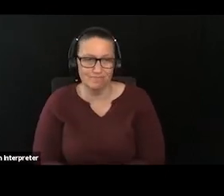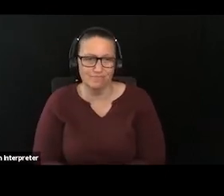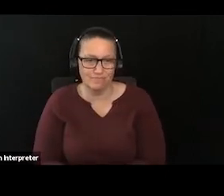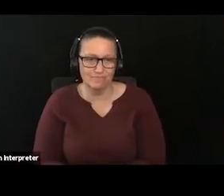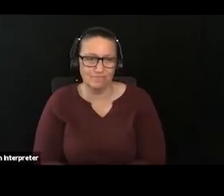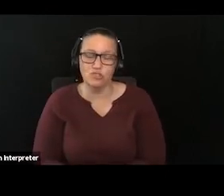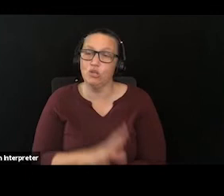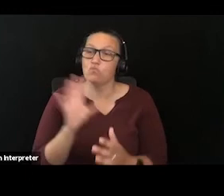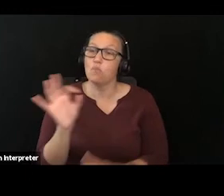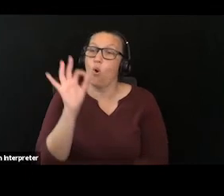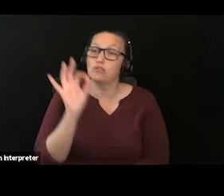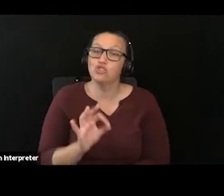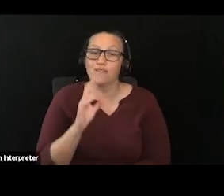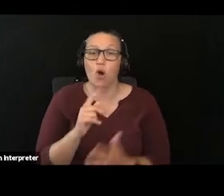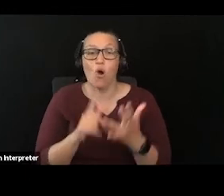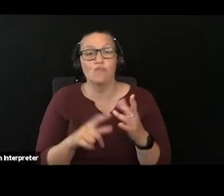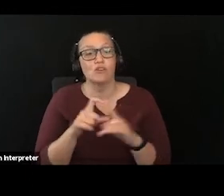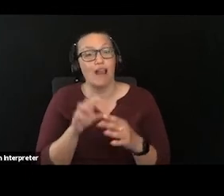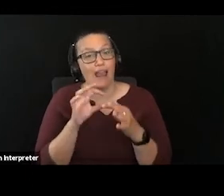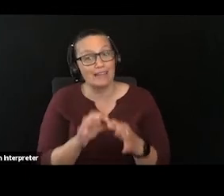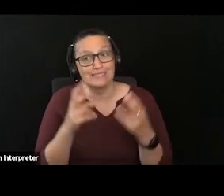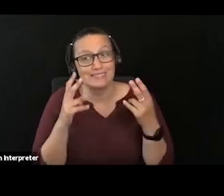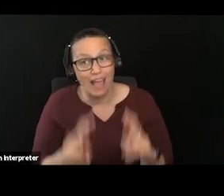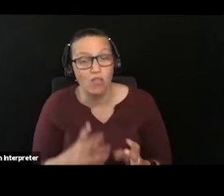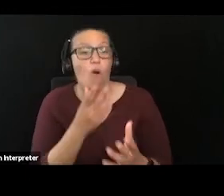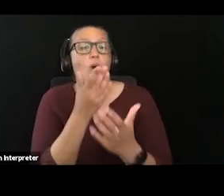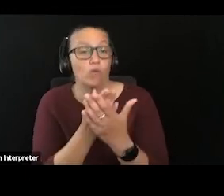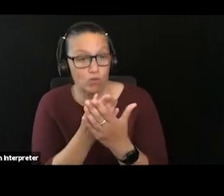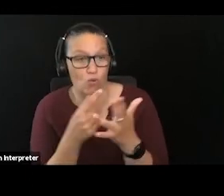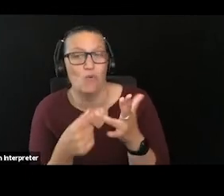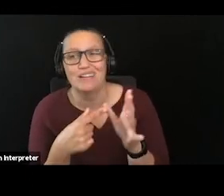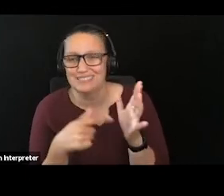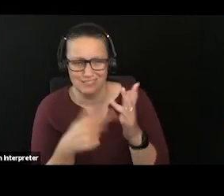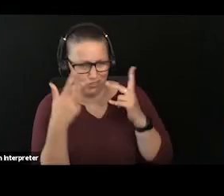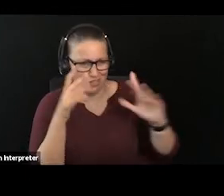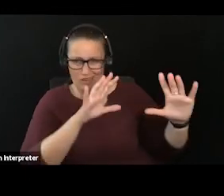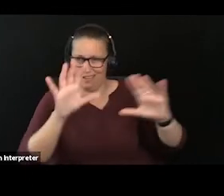and proportion of overdose related death that happen while on OAT.